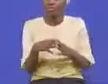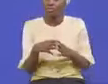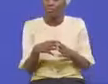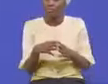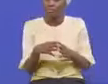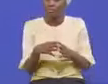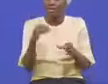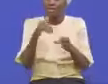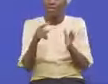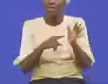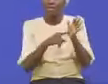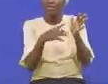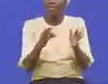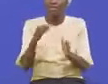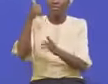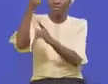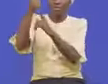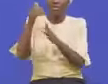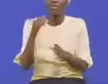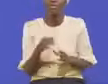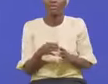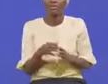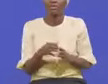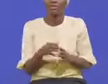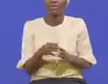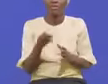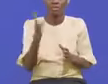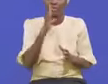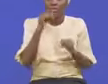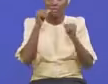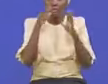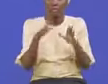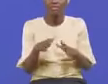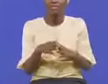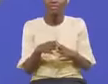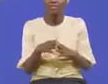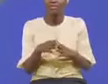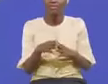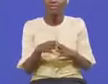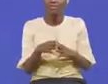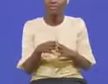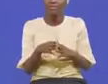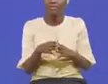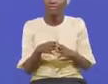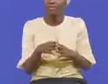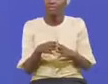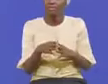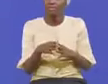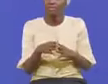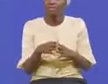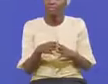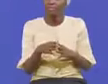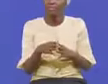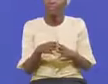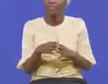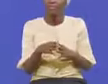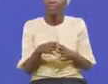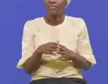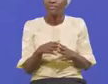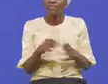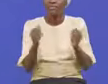the revelation of himself. Eyanye. Yen topo de refian, si anye ya ira nao. He loves us. El